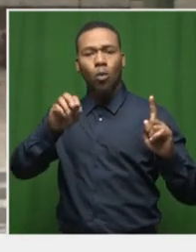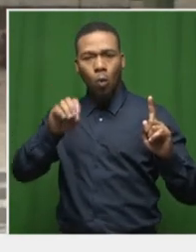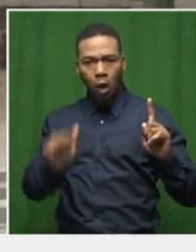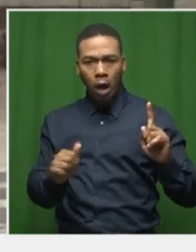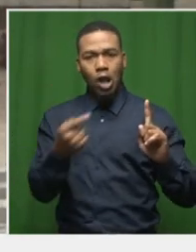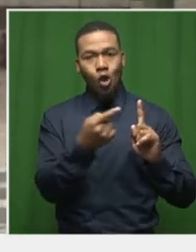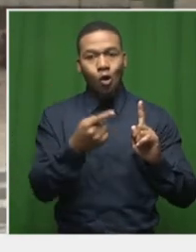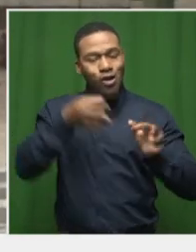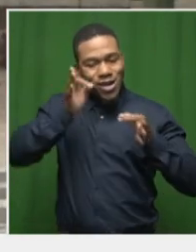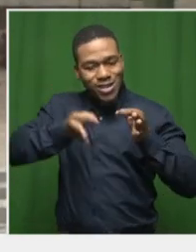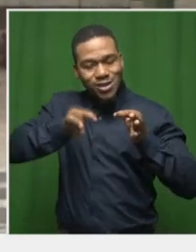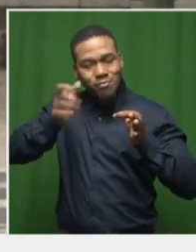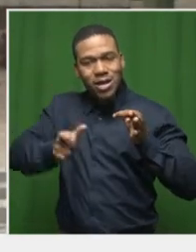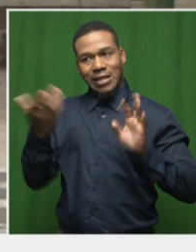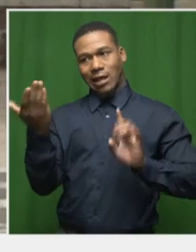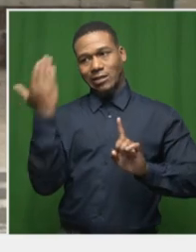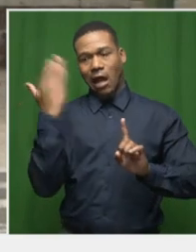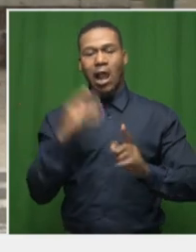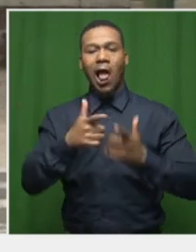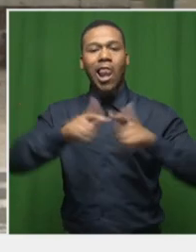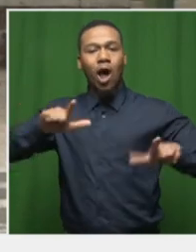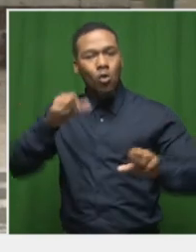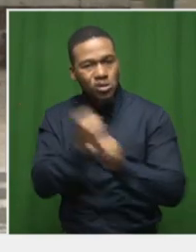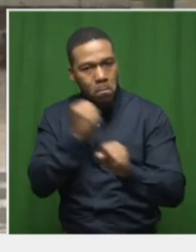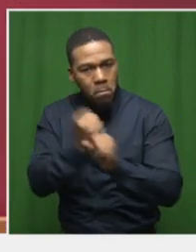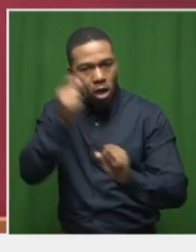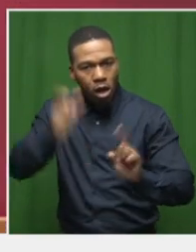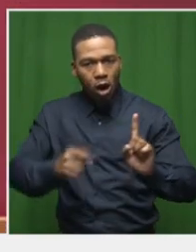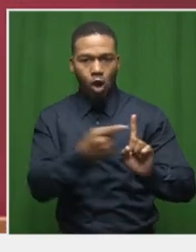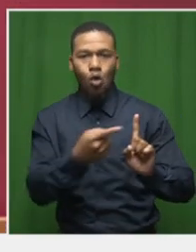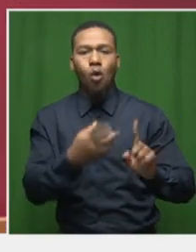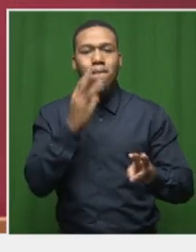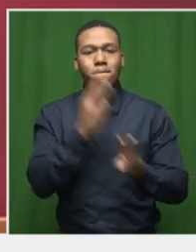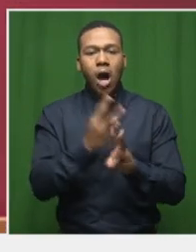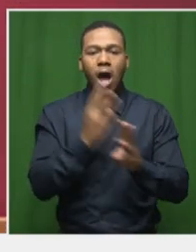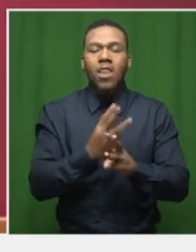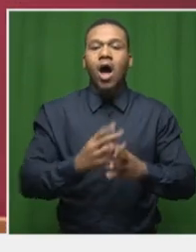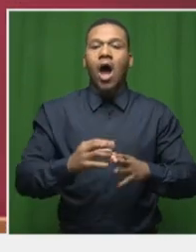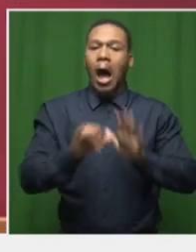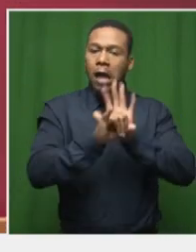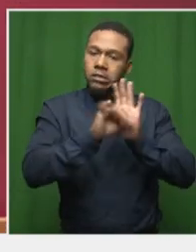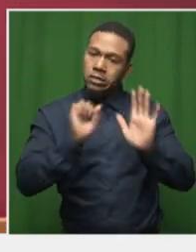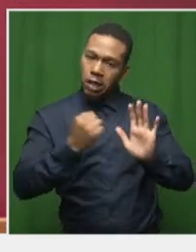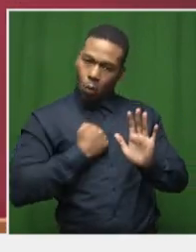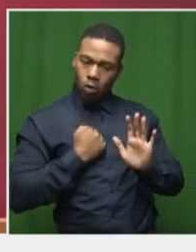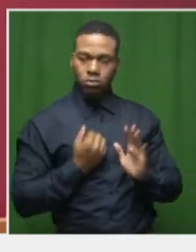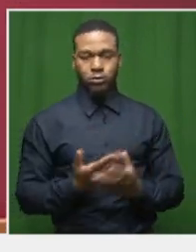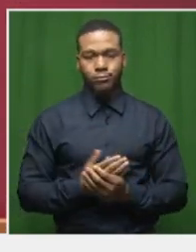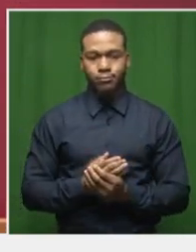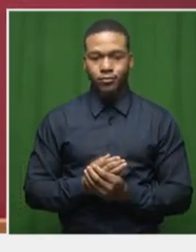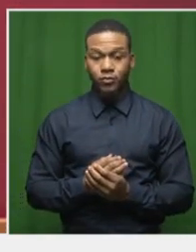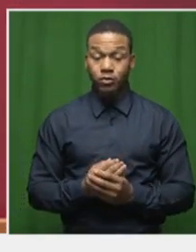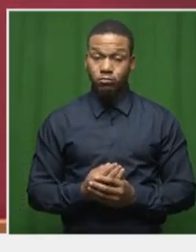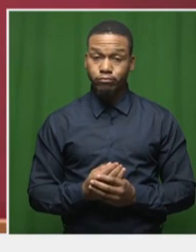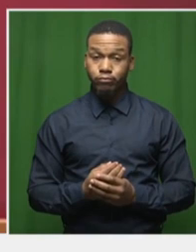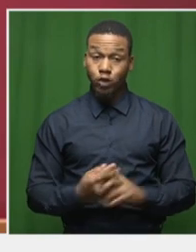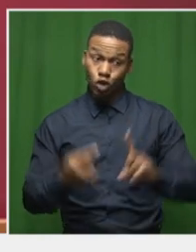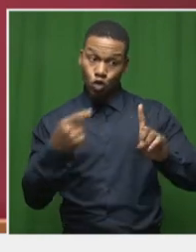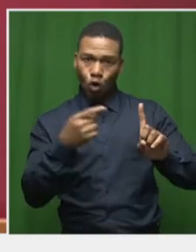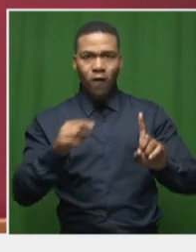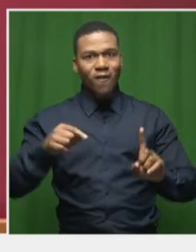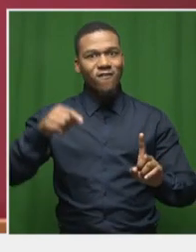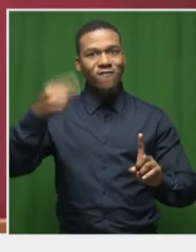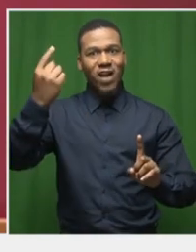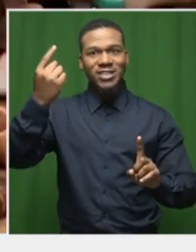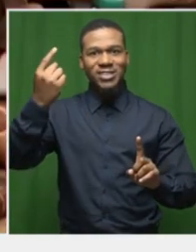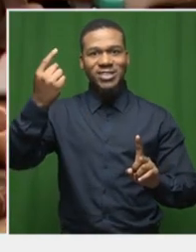as a language maker, and as a mother of our identities. Krotoa became known as the first indigenous Southern African to be